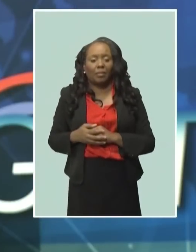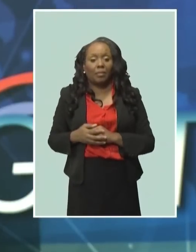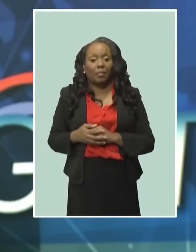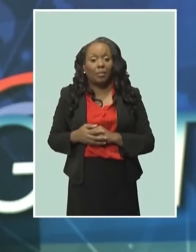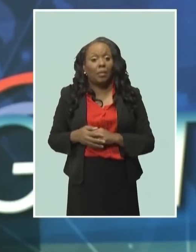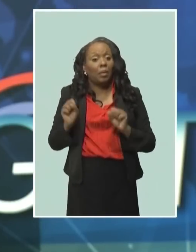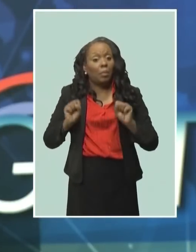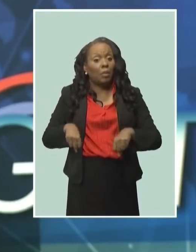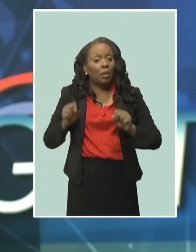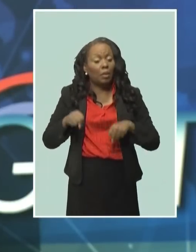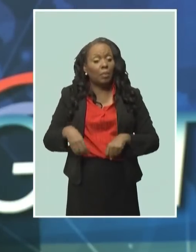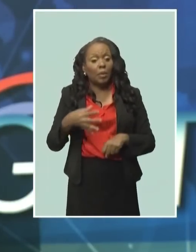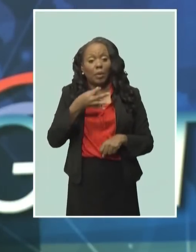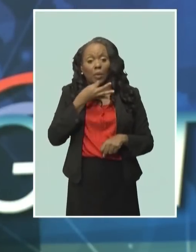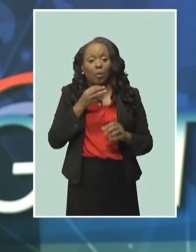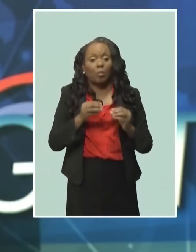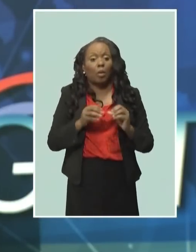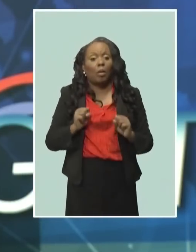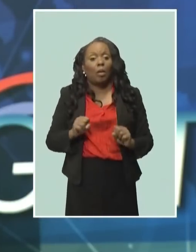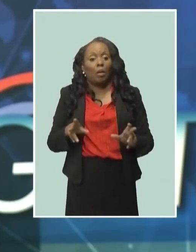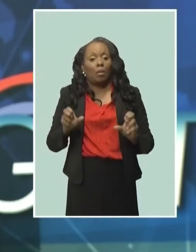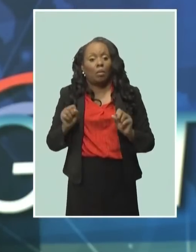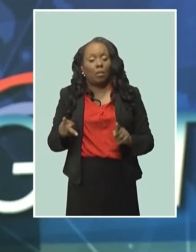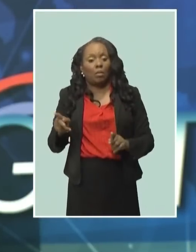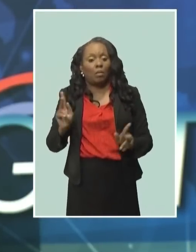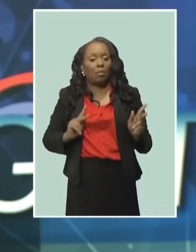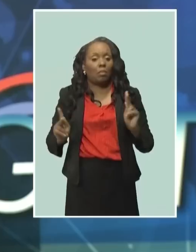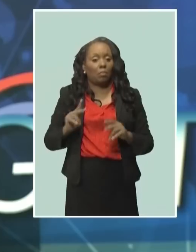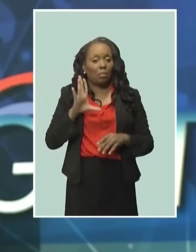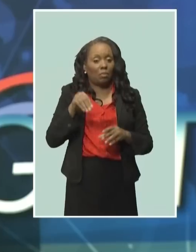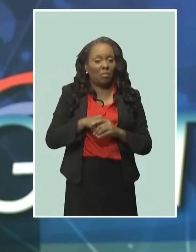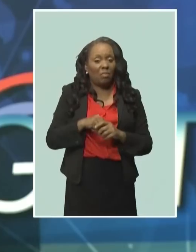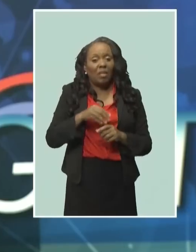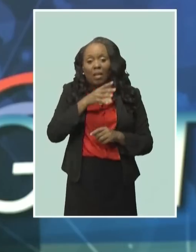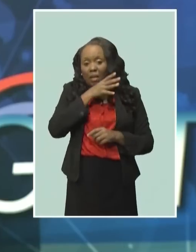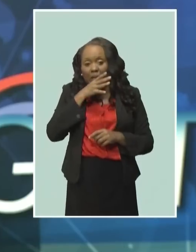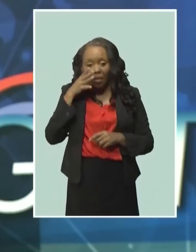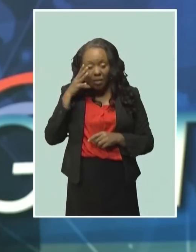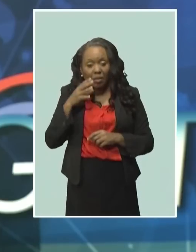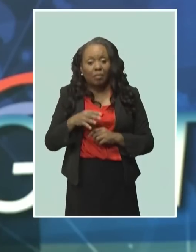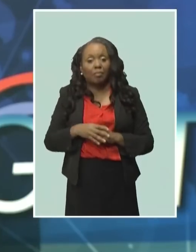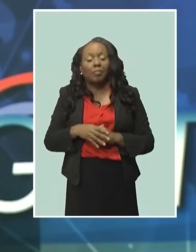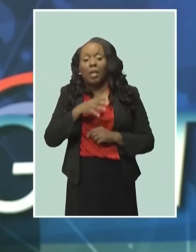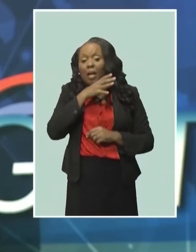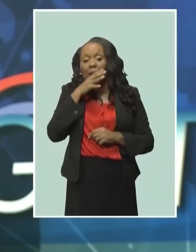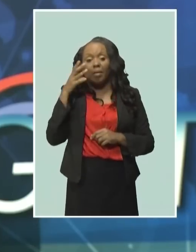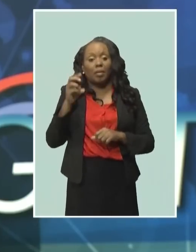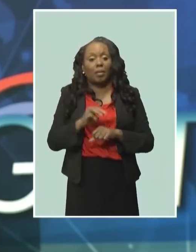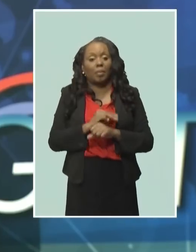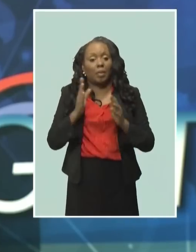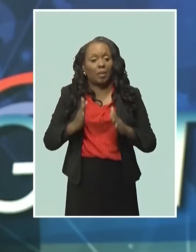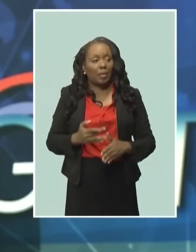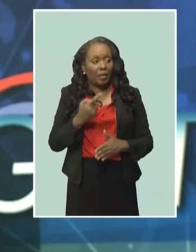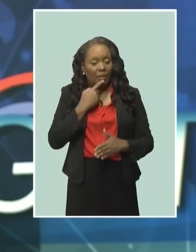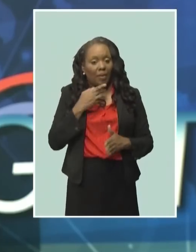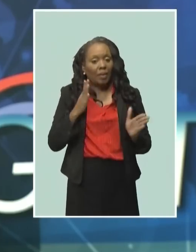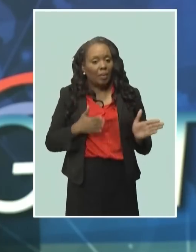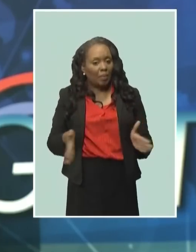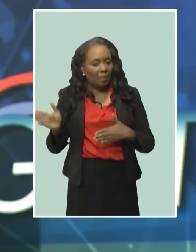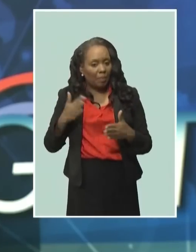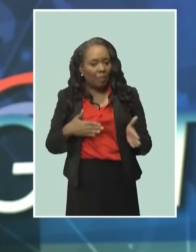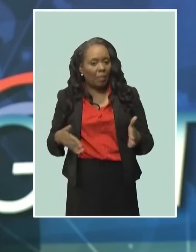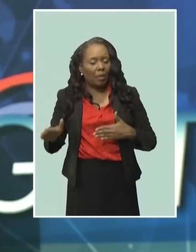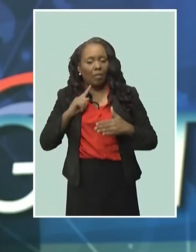for individuals interested in agriculture to get into farming. That disclosure from the Agriculture Minister, who says his ministry plans